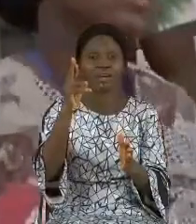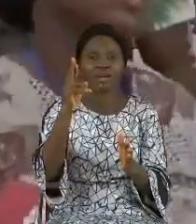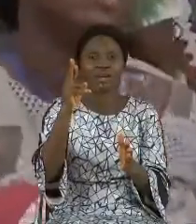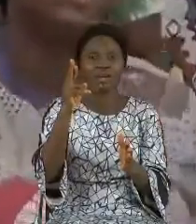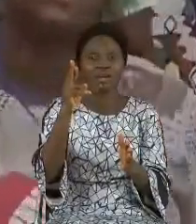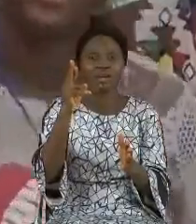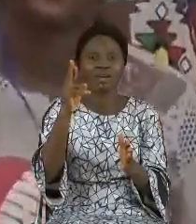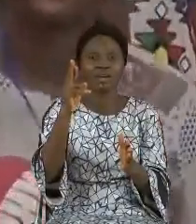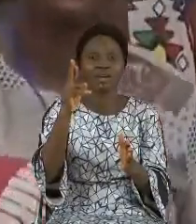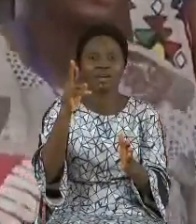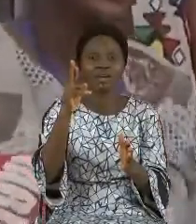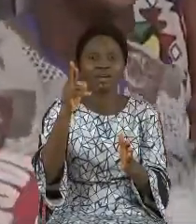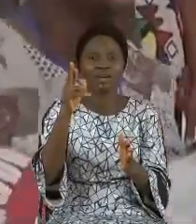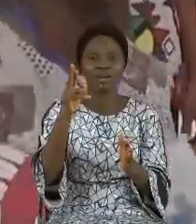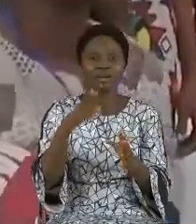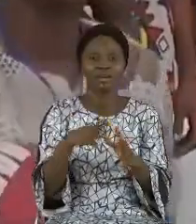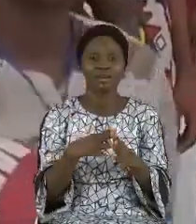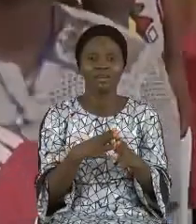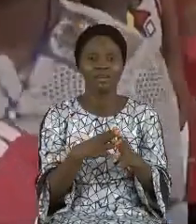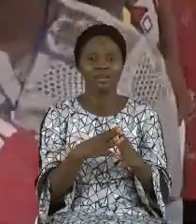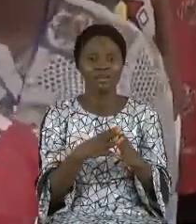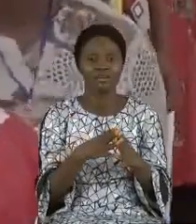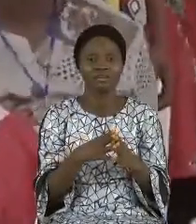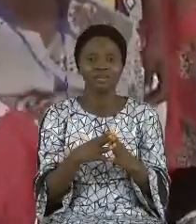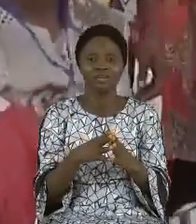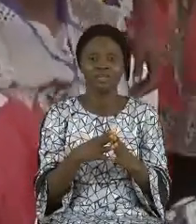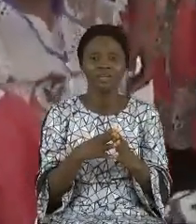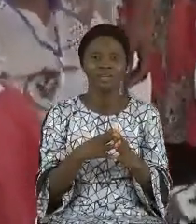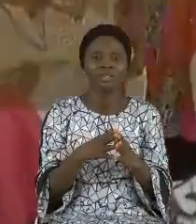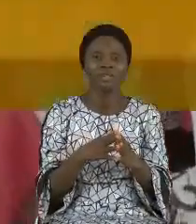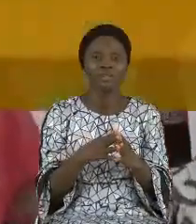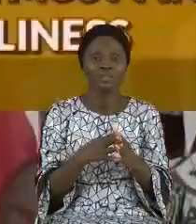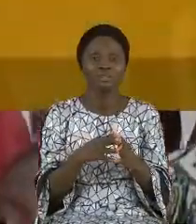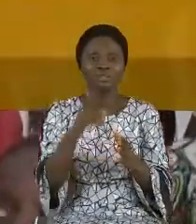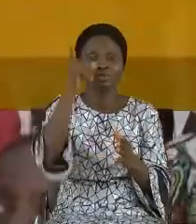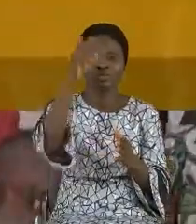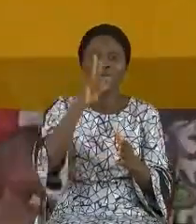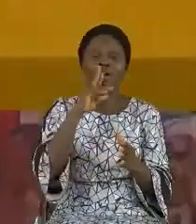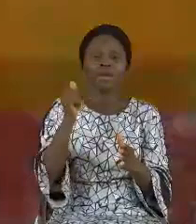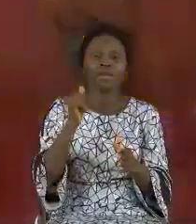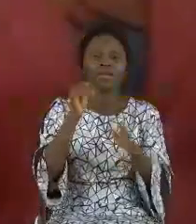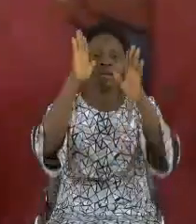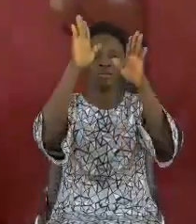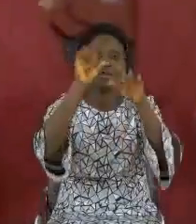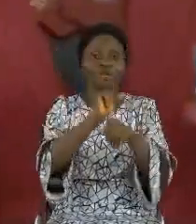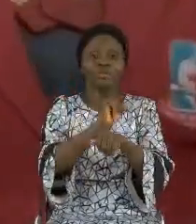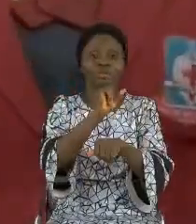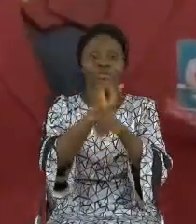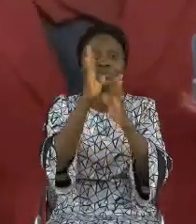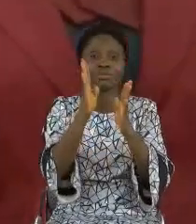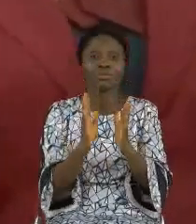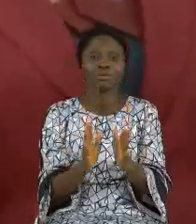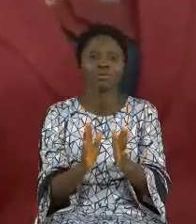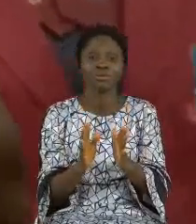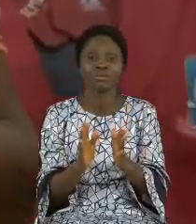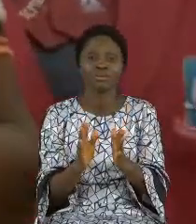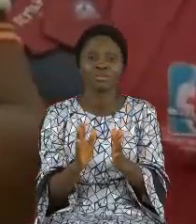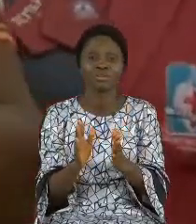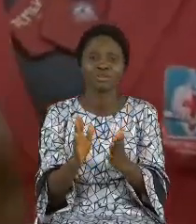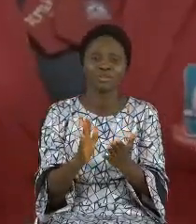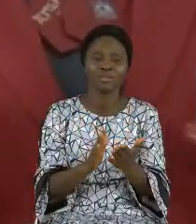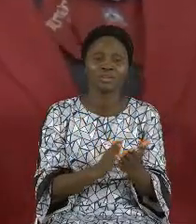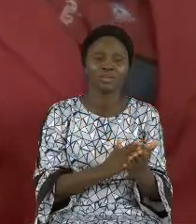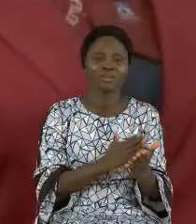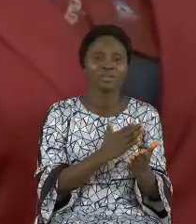are. Waymaker, miracle worker, promise keeper, light in the darkness,